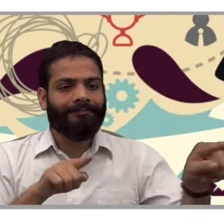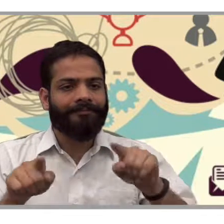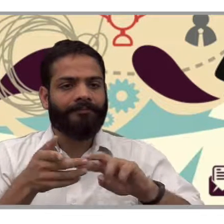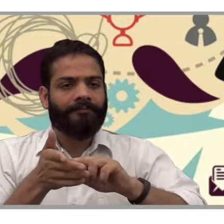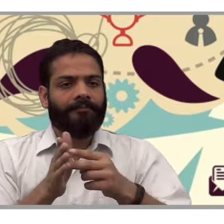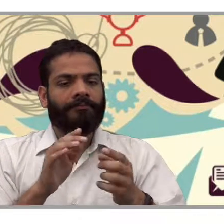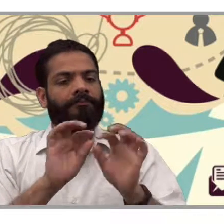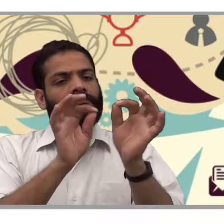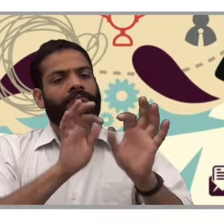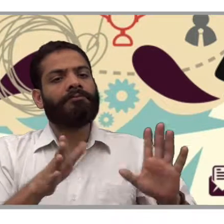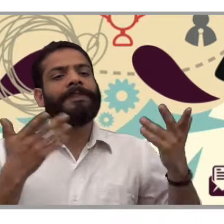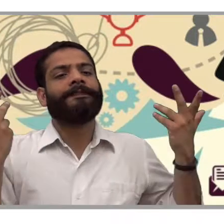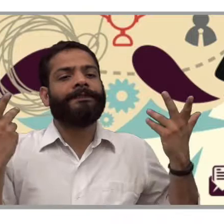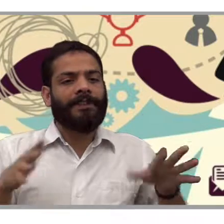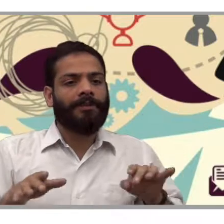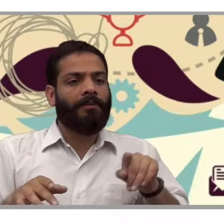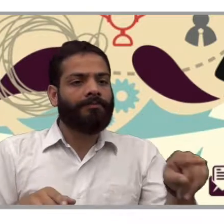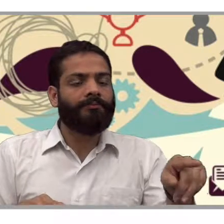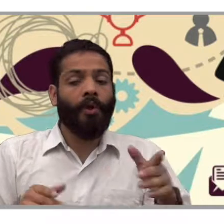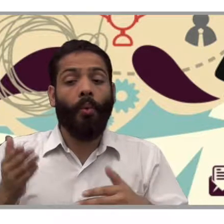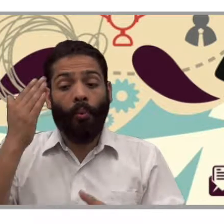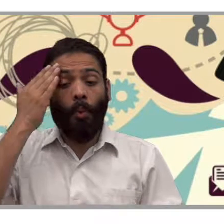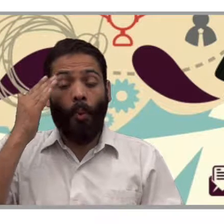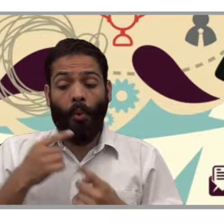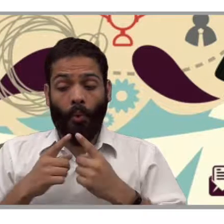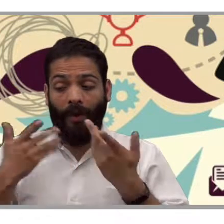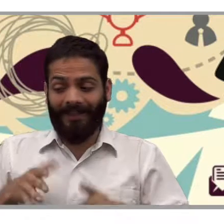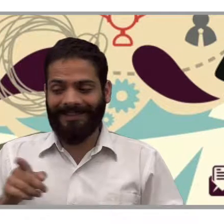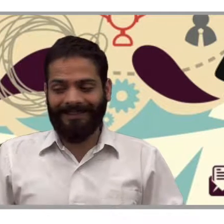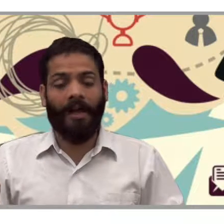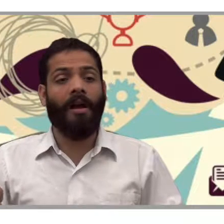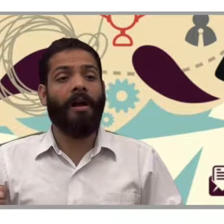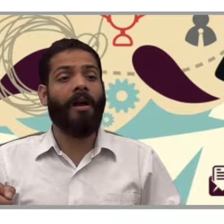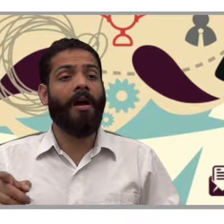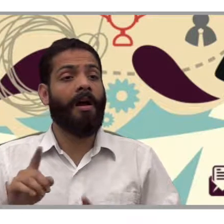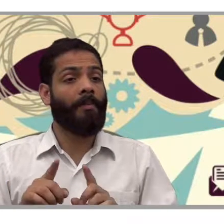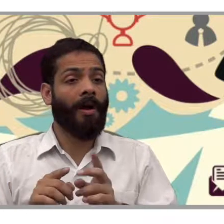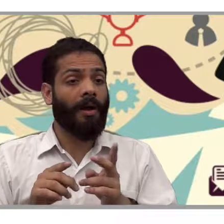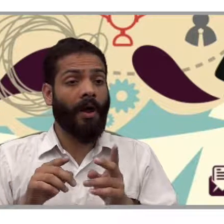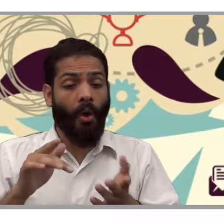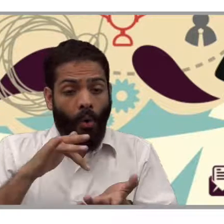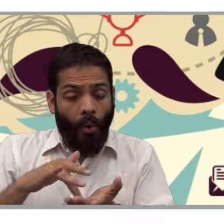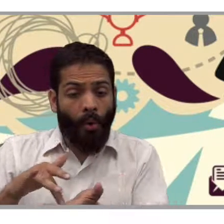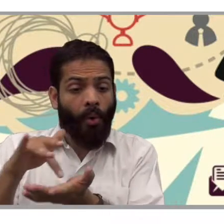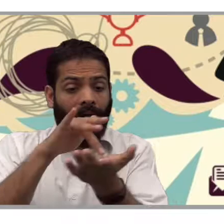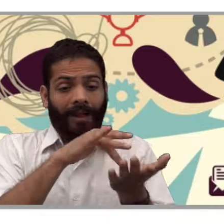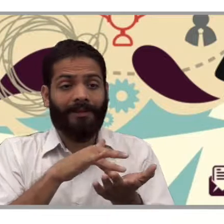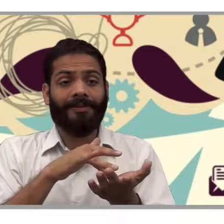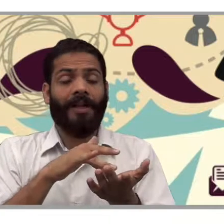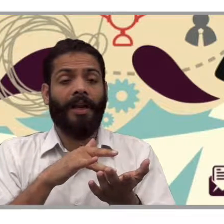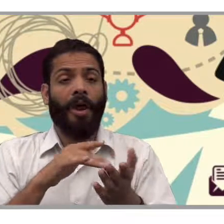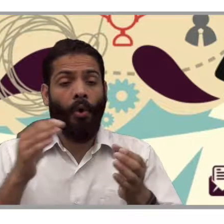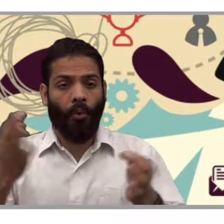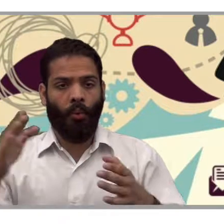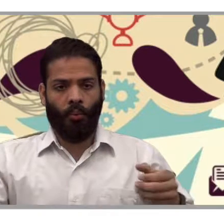referent in the discourse. In other words, localization is an indefinite marker, while